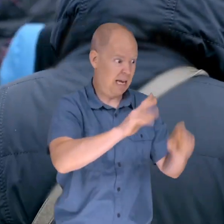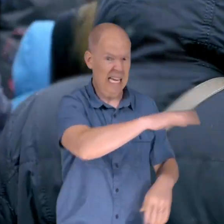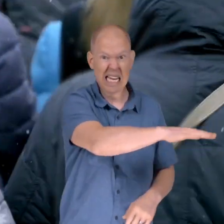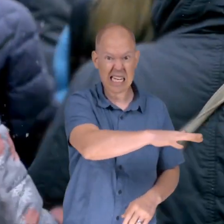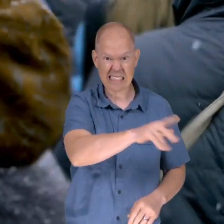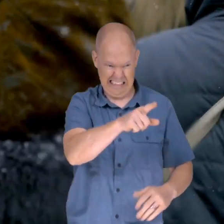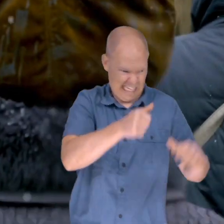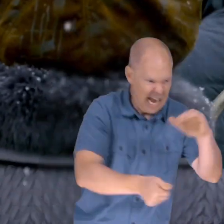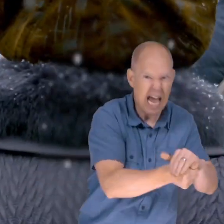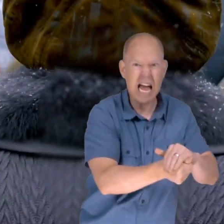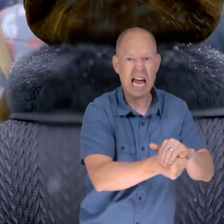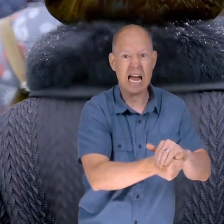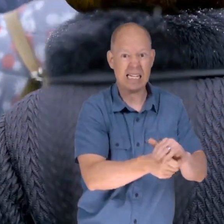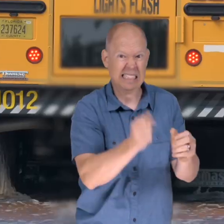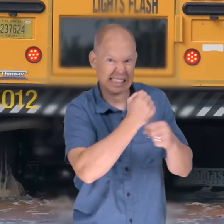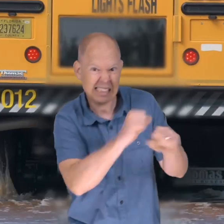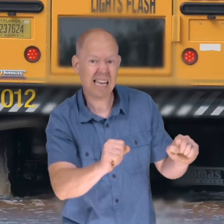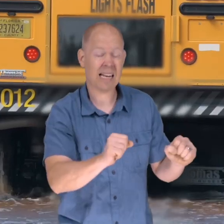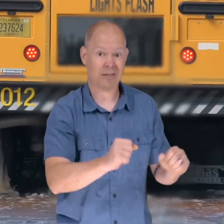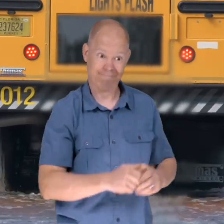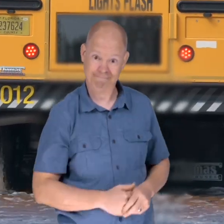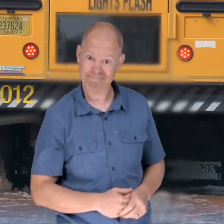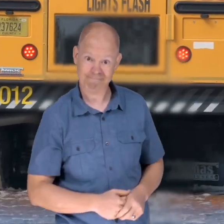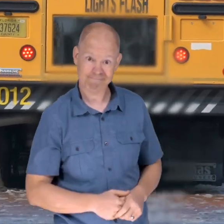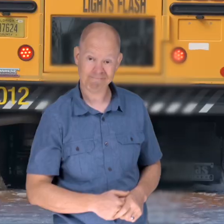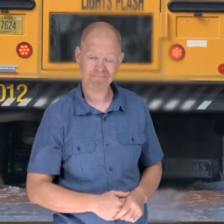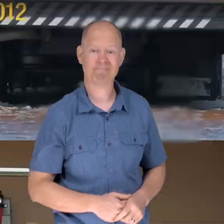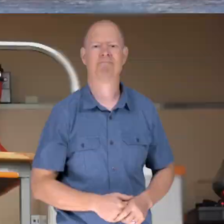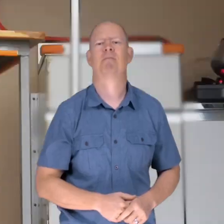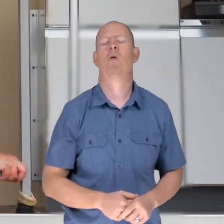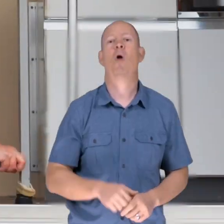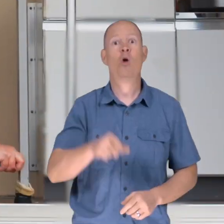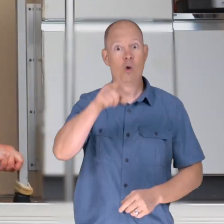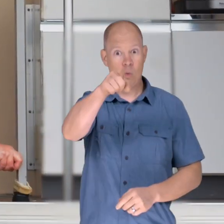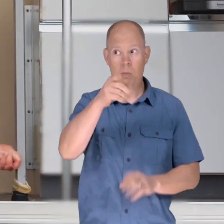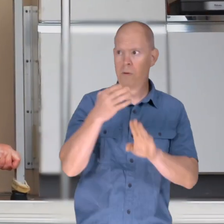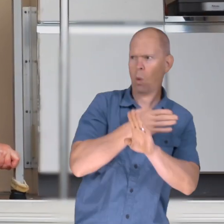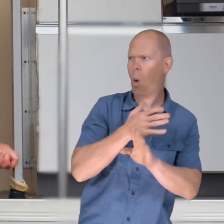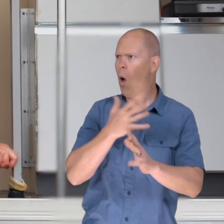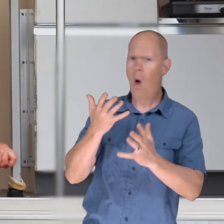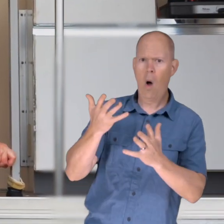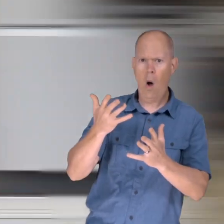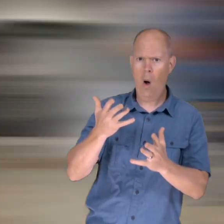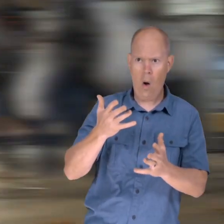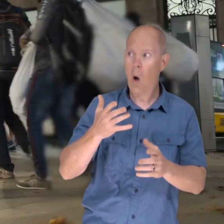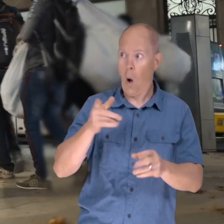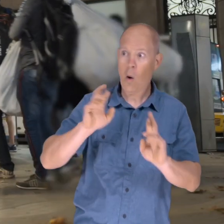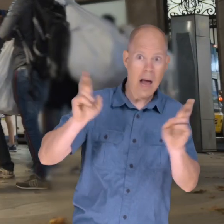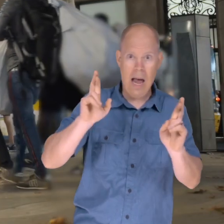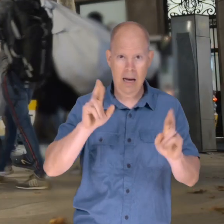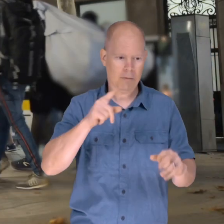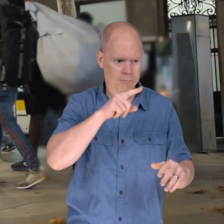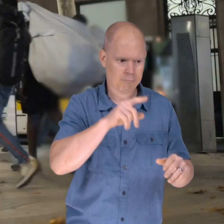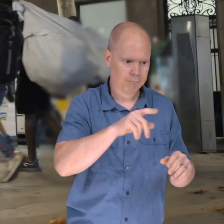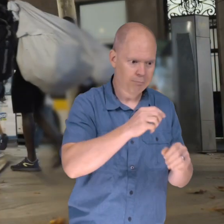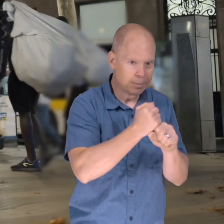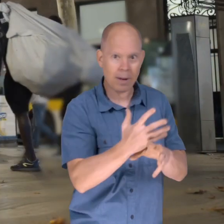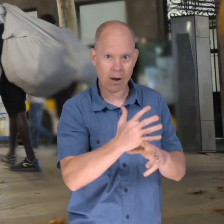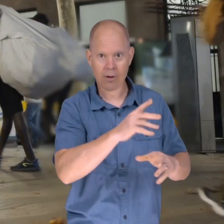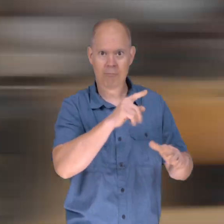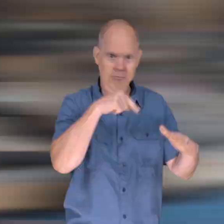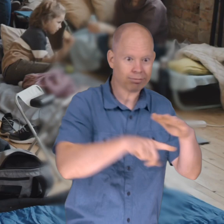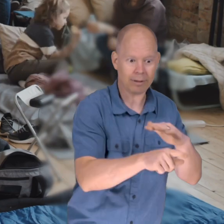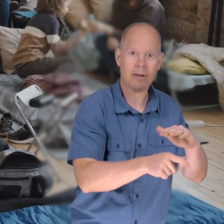head underground or take cover in another safe place. Creating safe spaces and knowing where to go during a